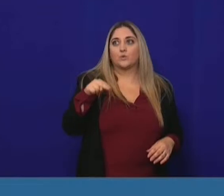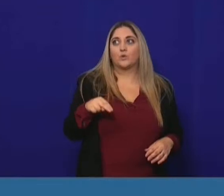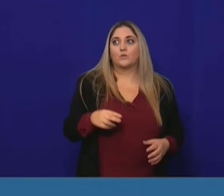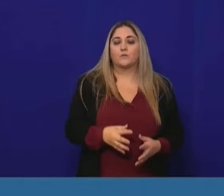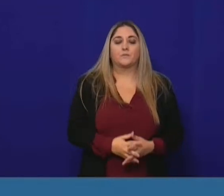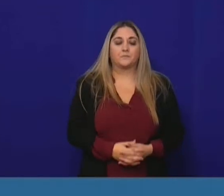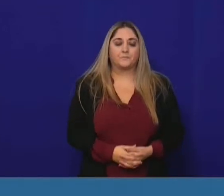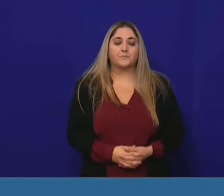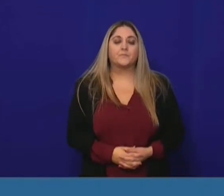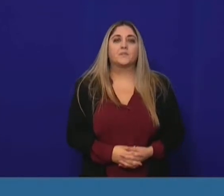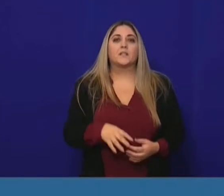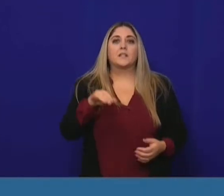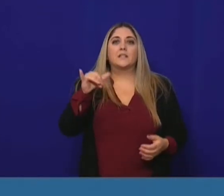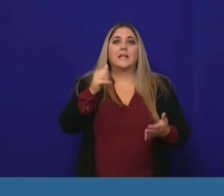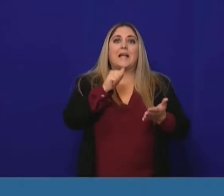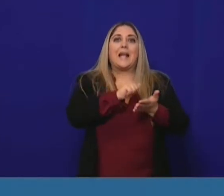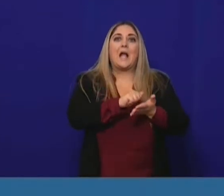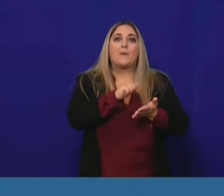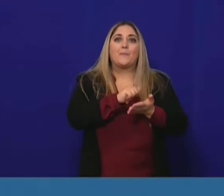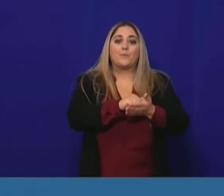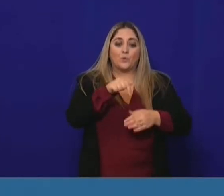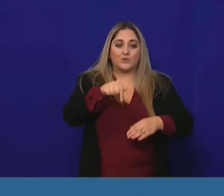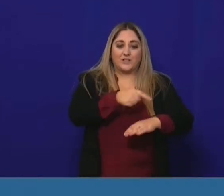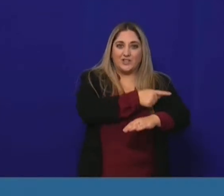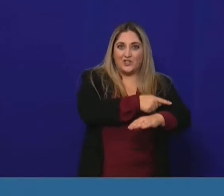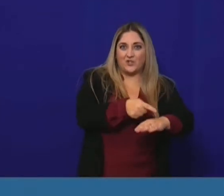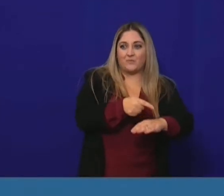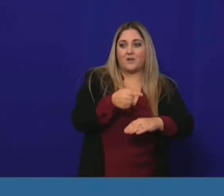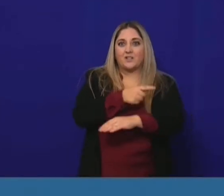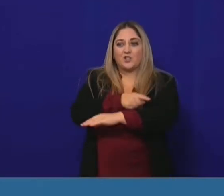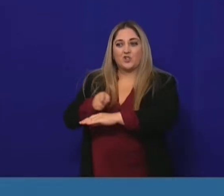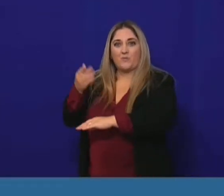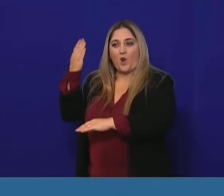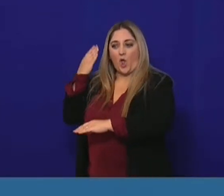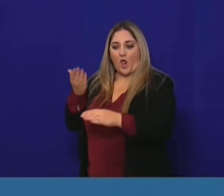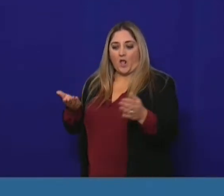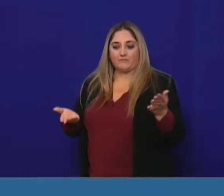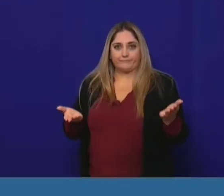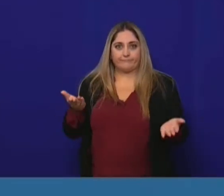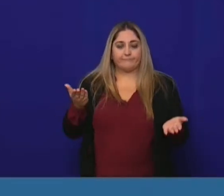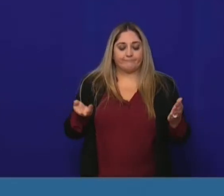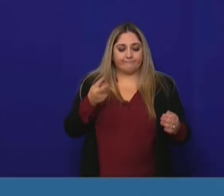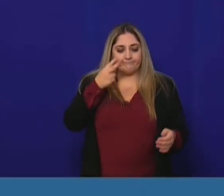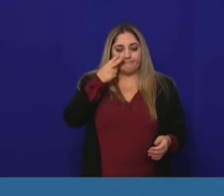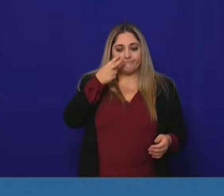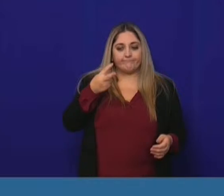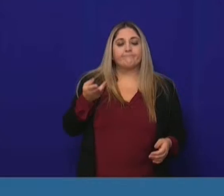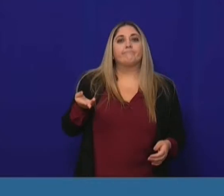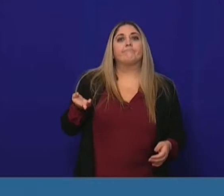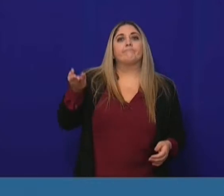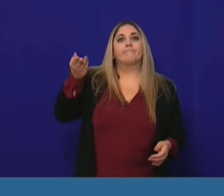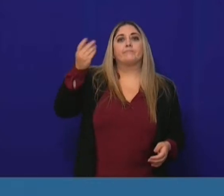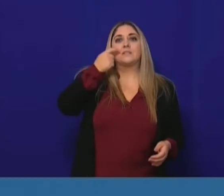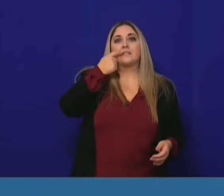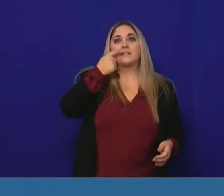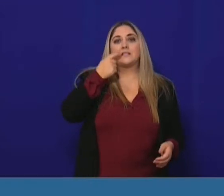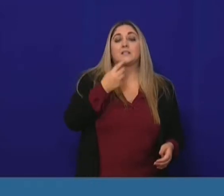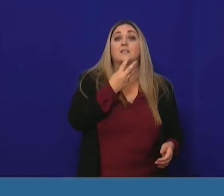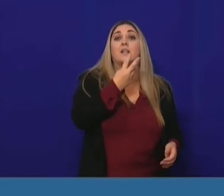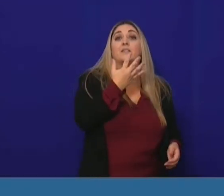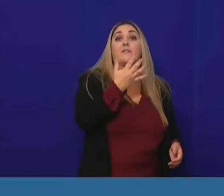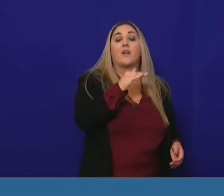jekk inqablu x'ġara din il-ġimgħa mal-ġimgħa ta' qabel qegħdin naraw li qed jerġa' jkollna dik iż-żieda f'dik l-età ta' bejn 35